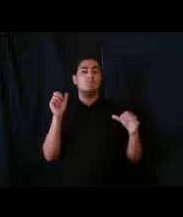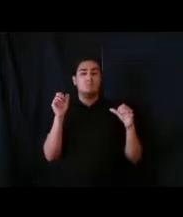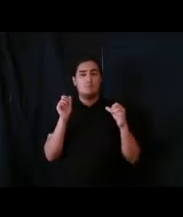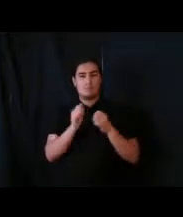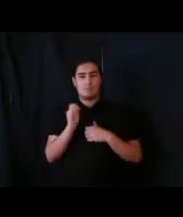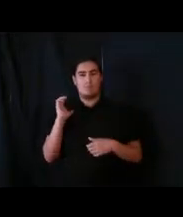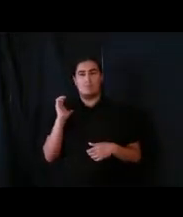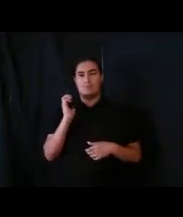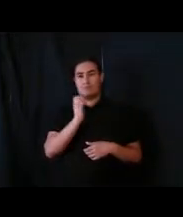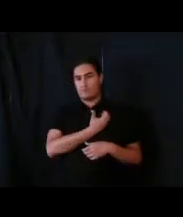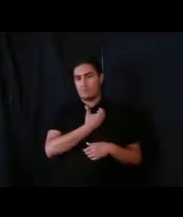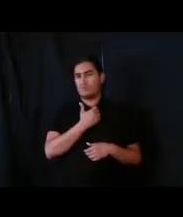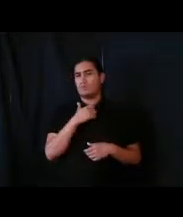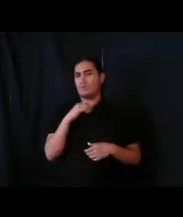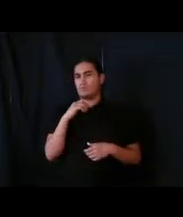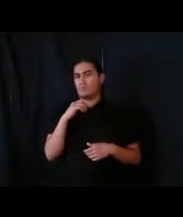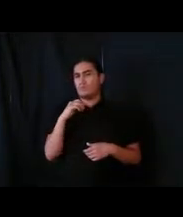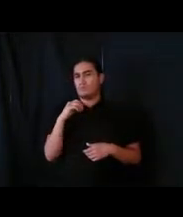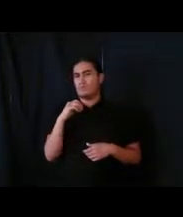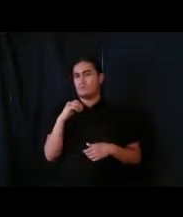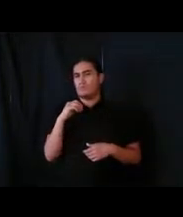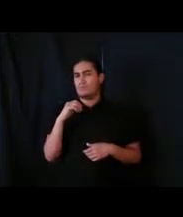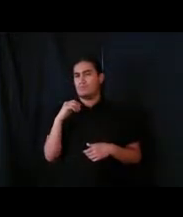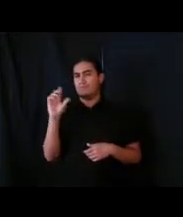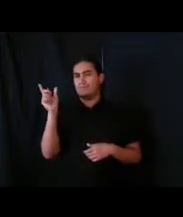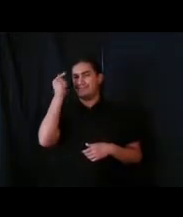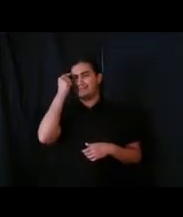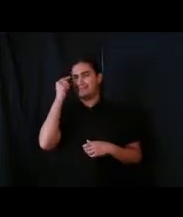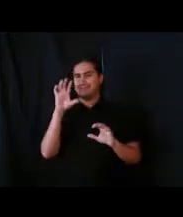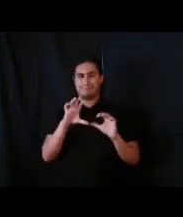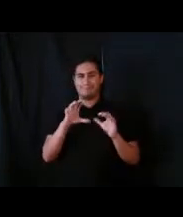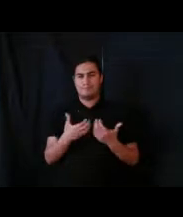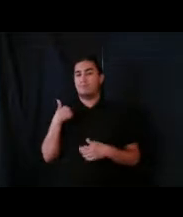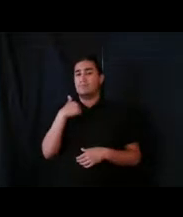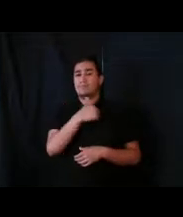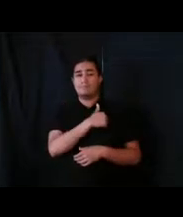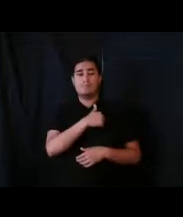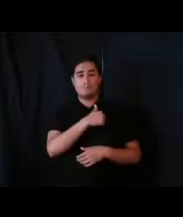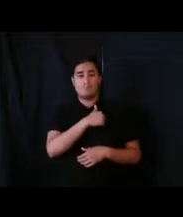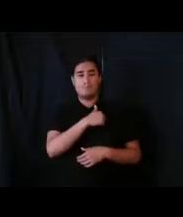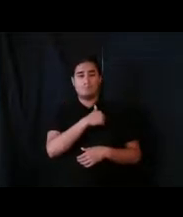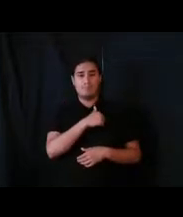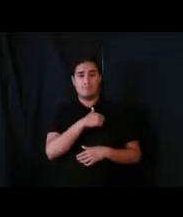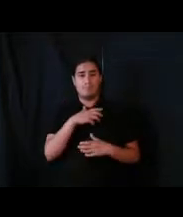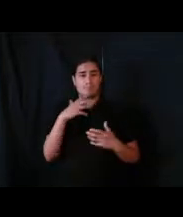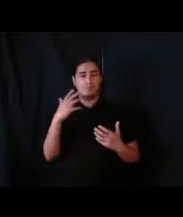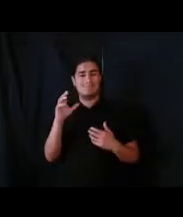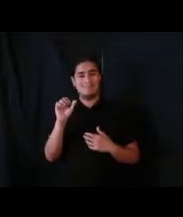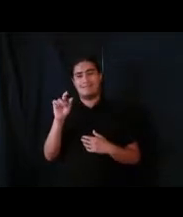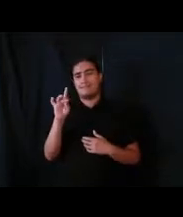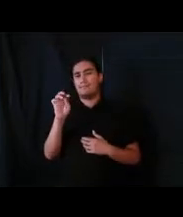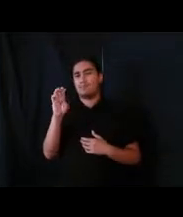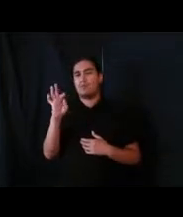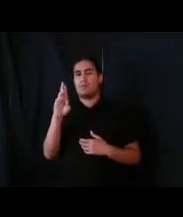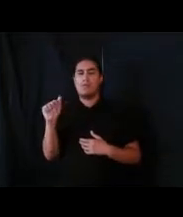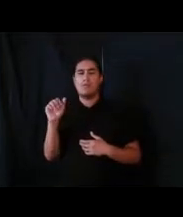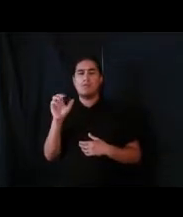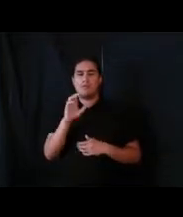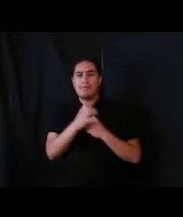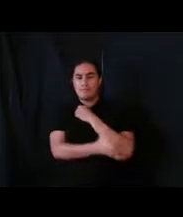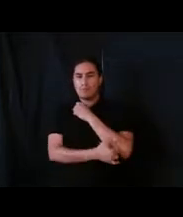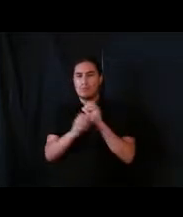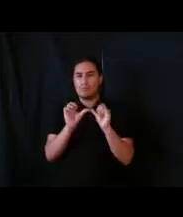association of governments we are a member of the central coast coalition which is a group of regional agencies on the central